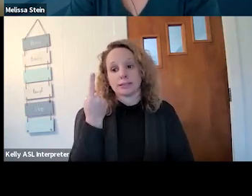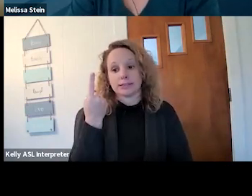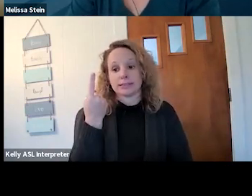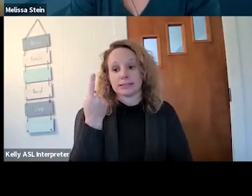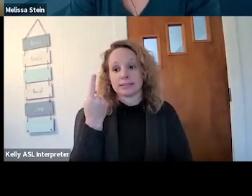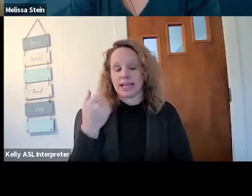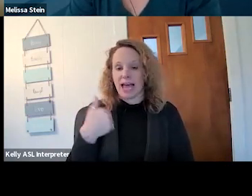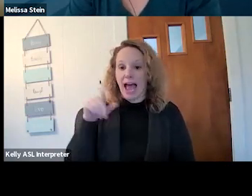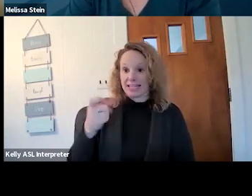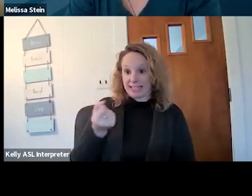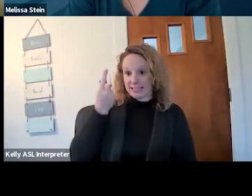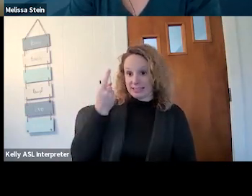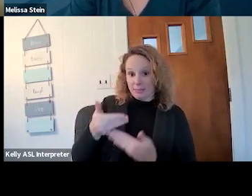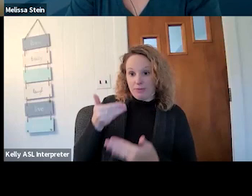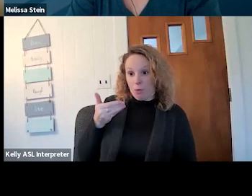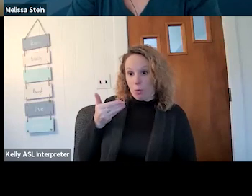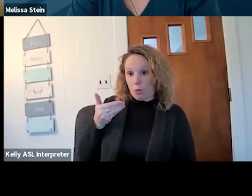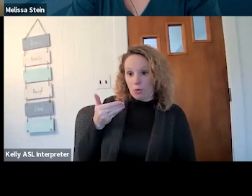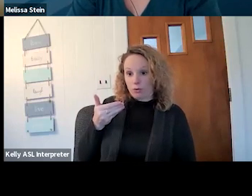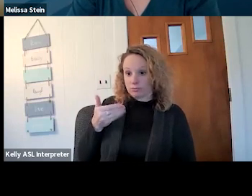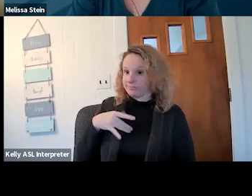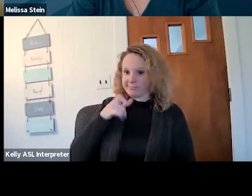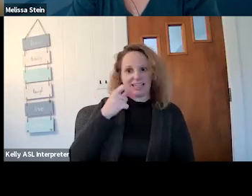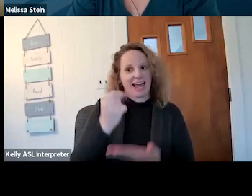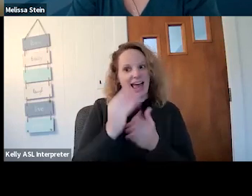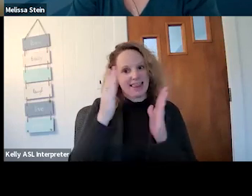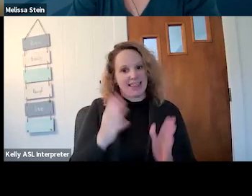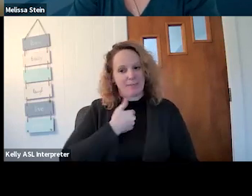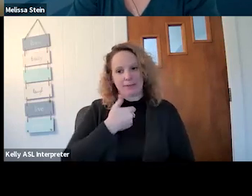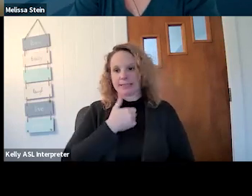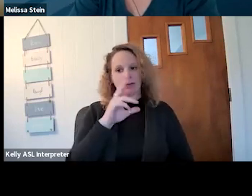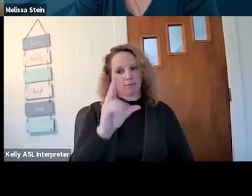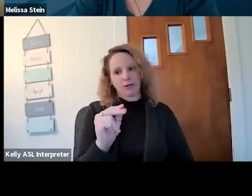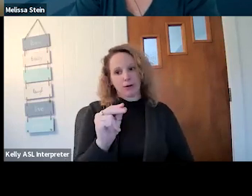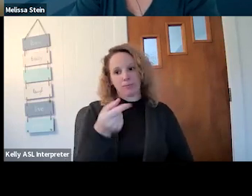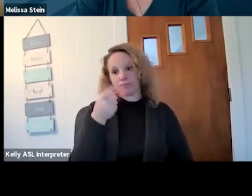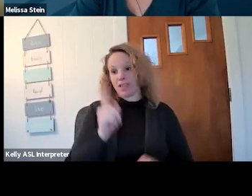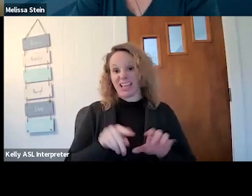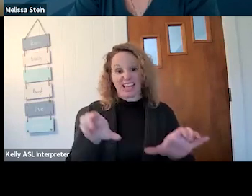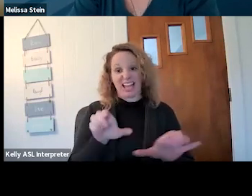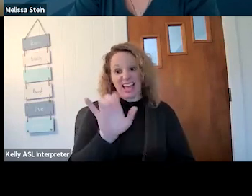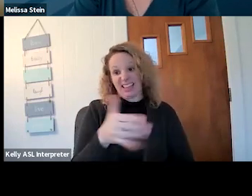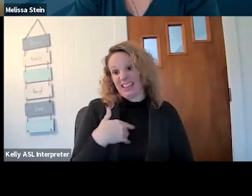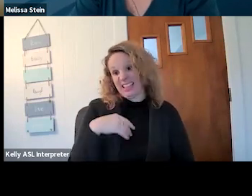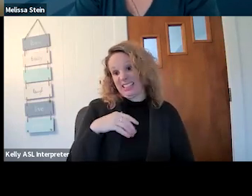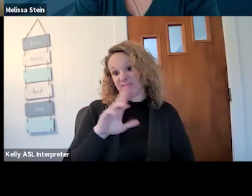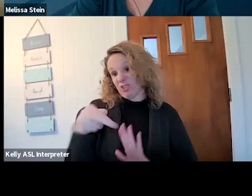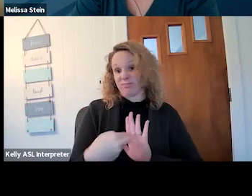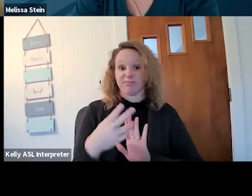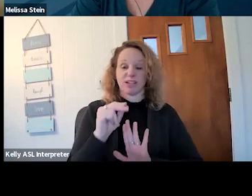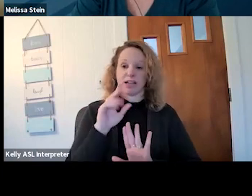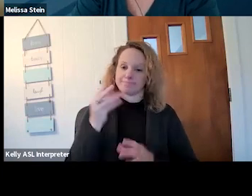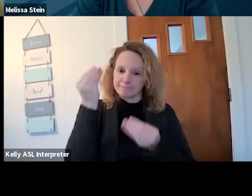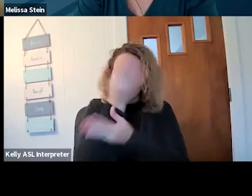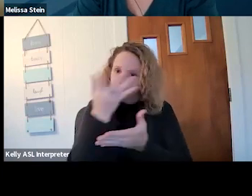I needed to understand early on, is that I am not a therapist. And I cannot act like a therapist. I am there to gather